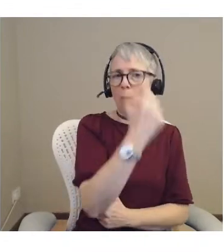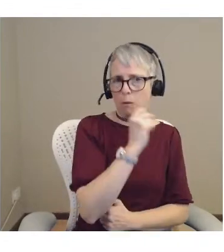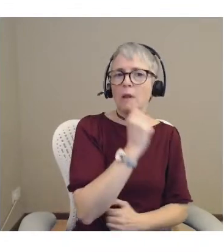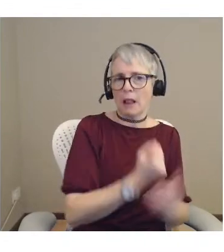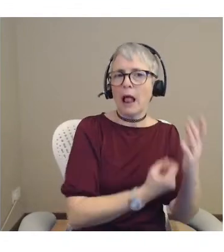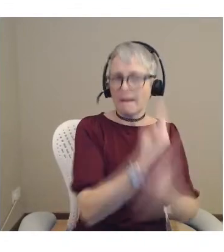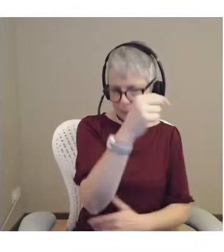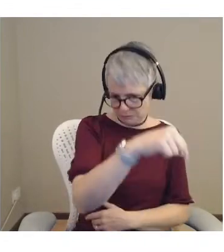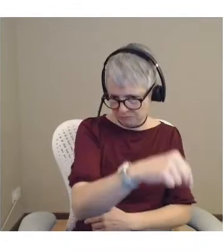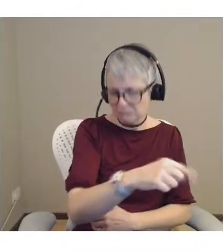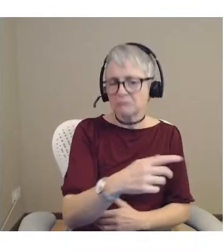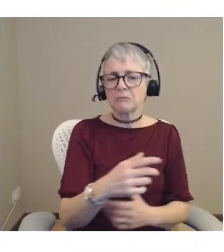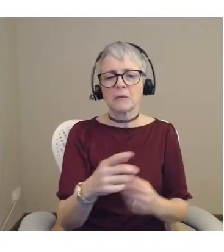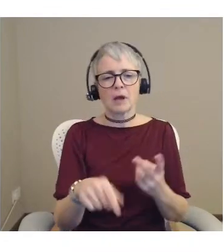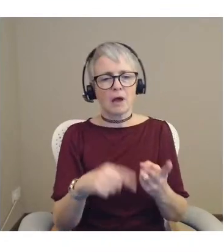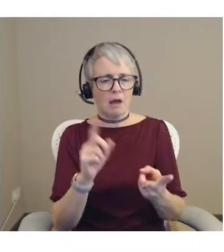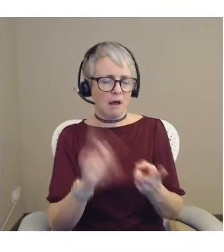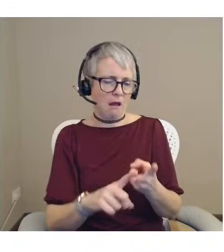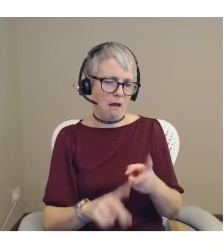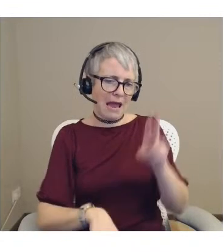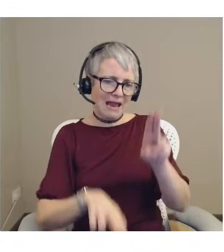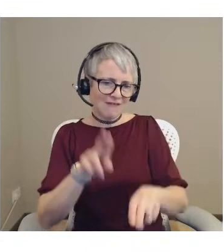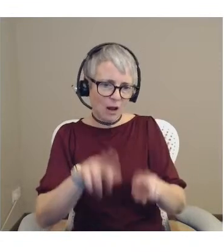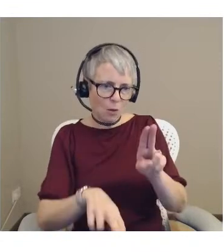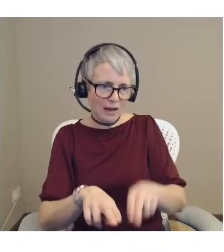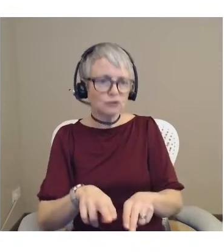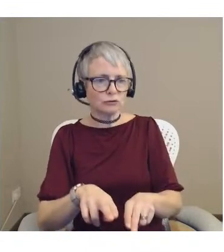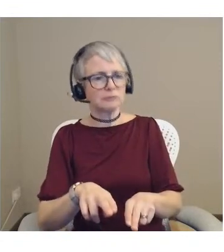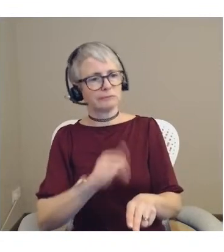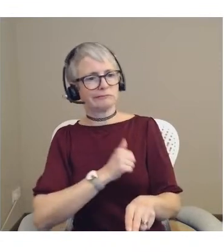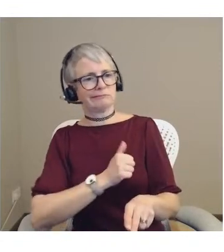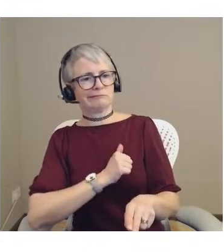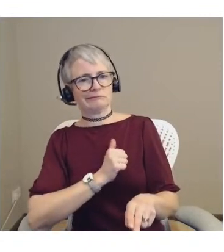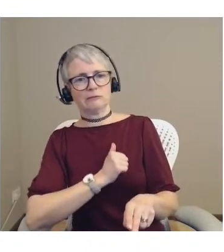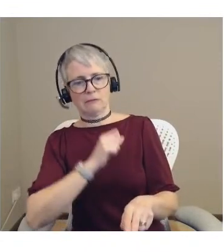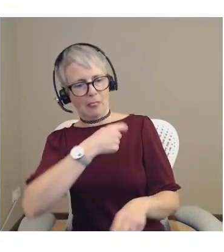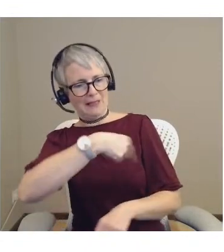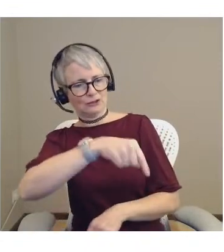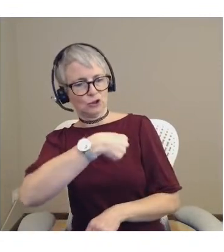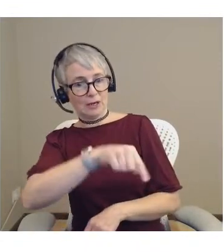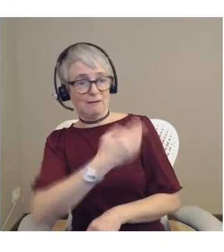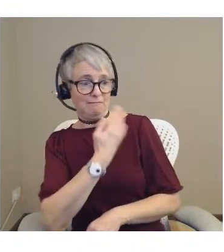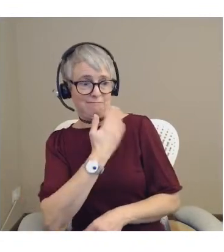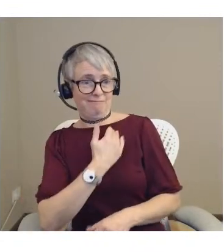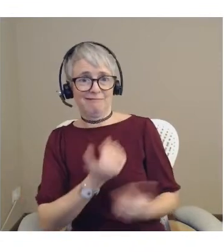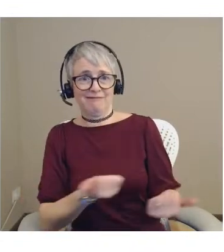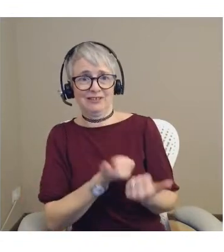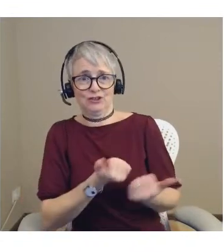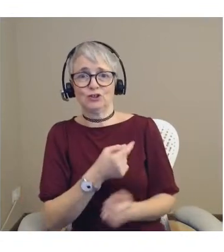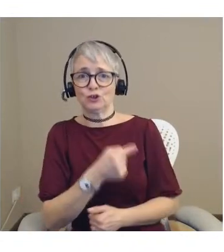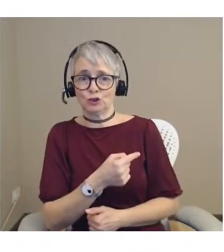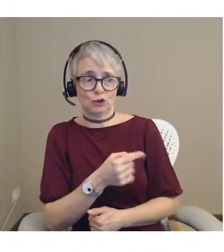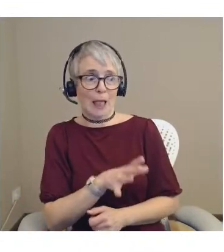before, that evaluation which we knew it was going to happen this year and just finished last week, actually.